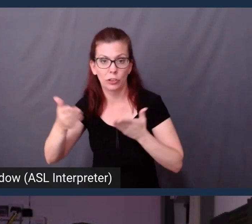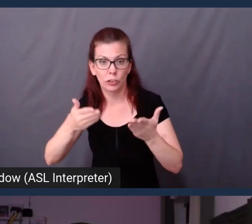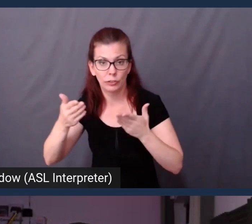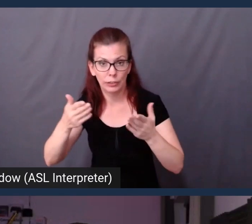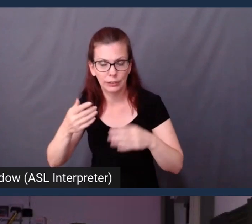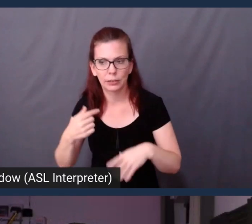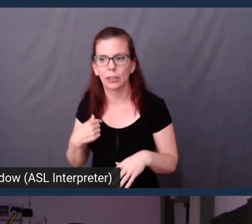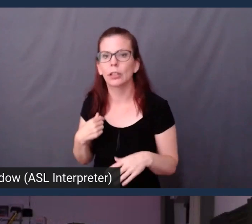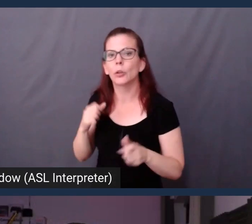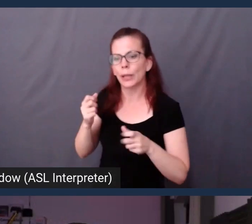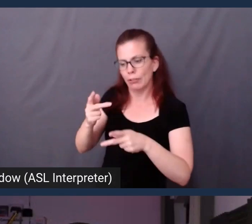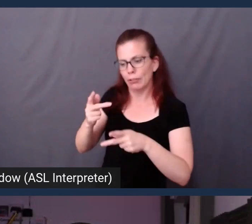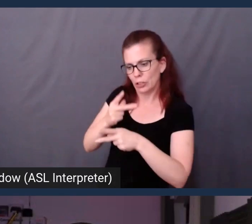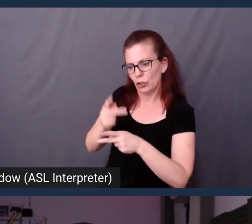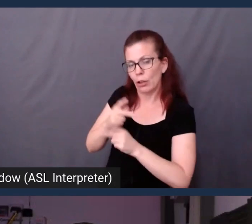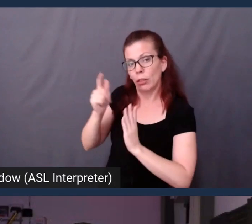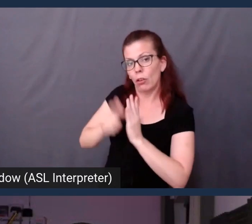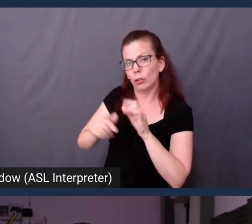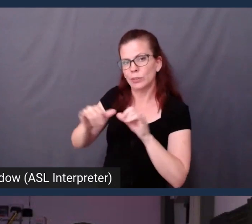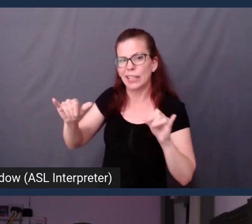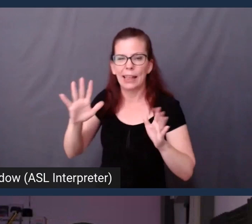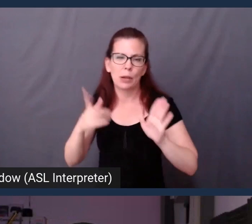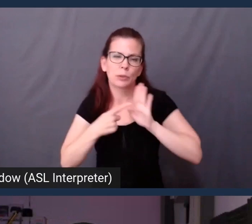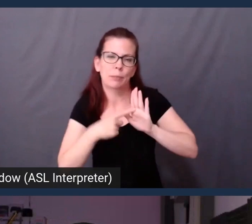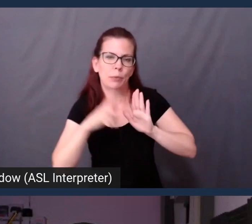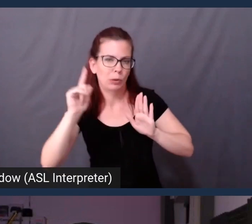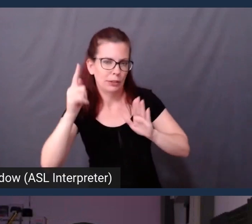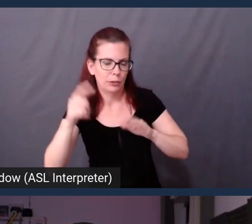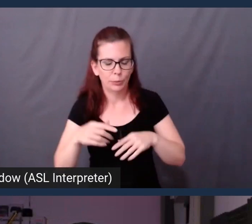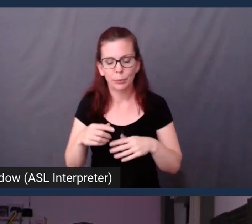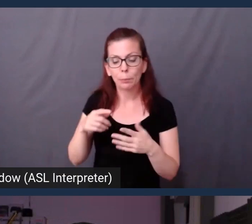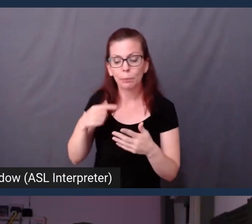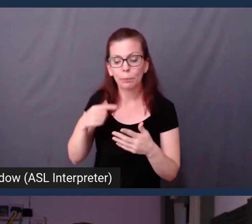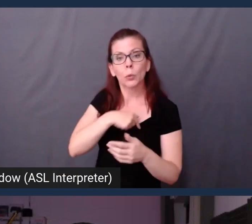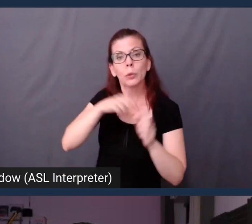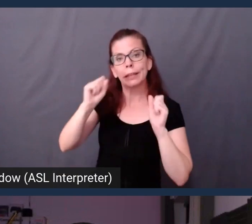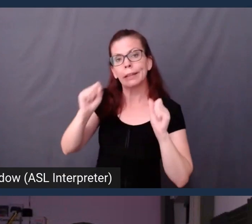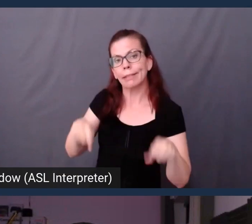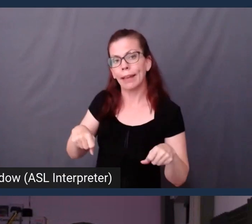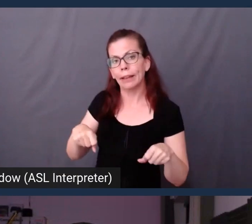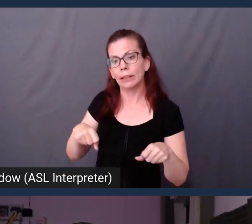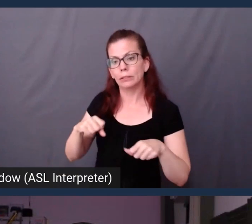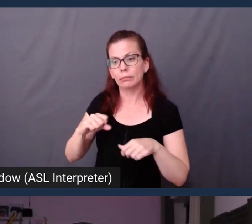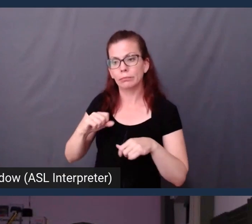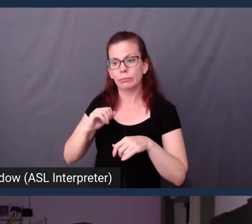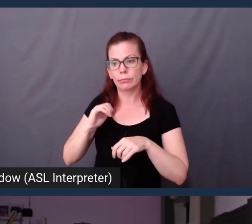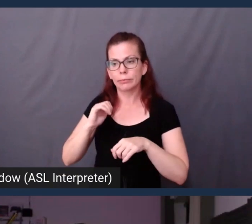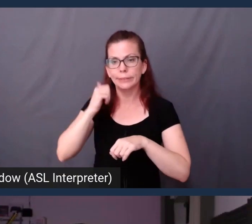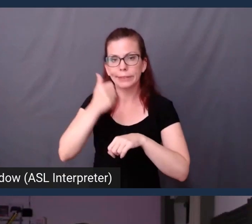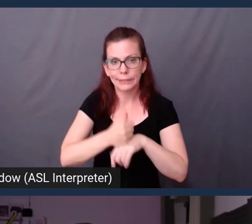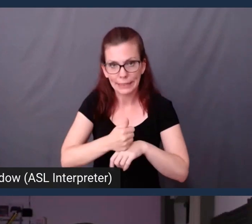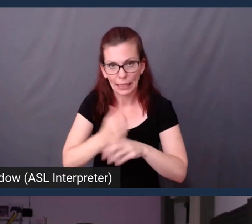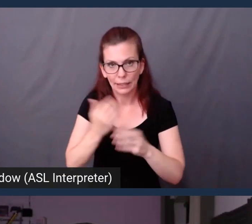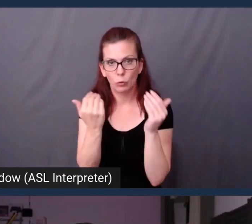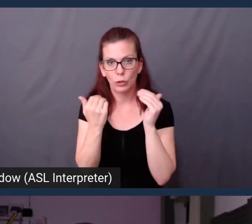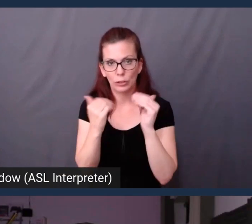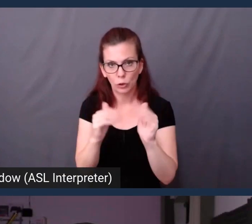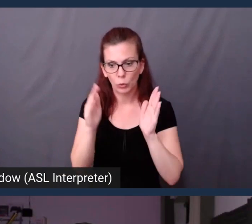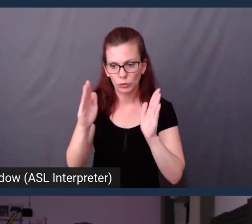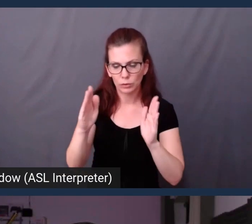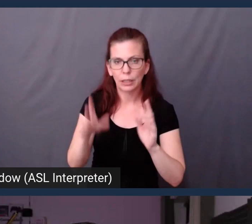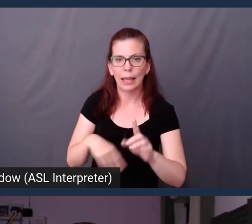configure the scaling, and I'll do a demo later on, we can set thresholds and like a target